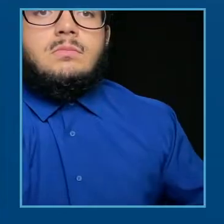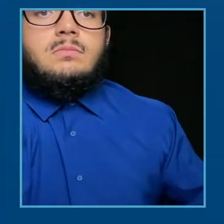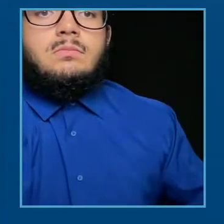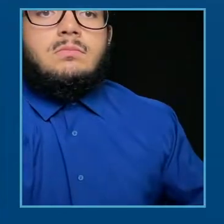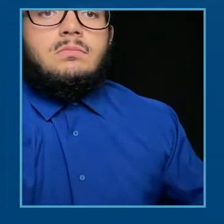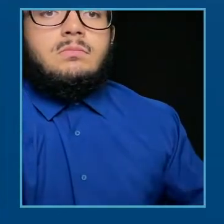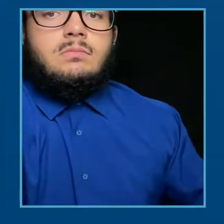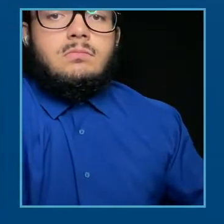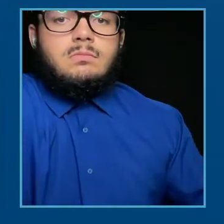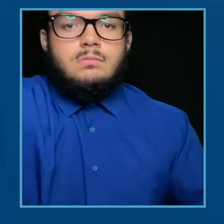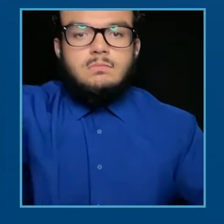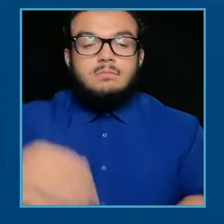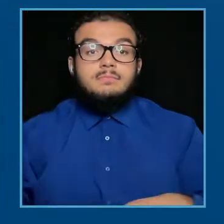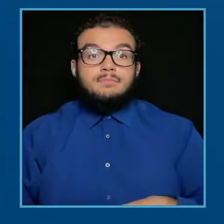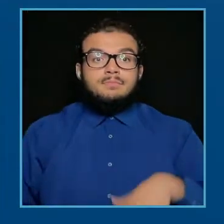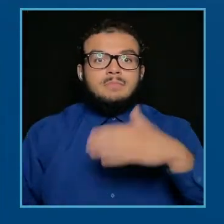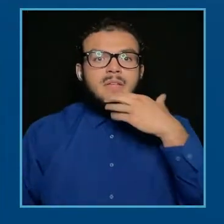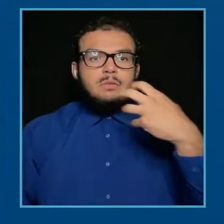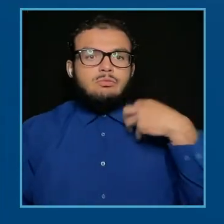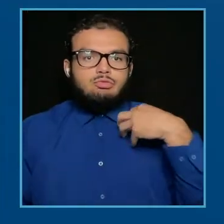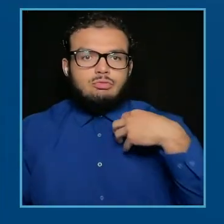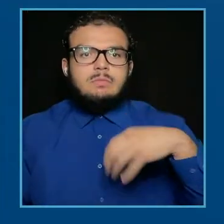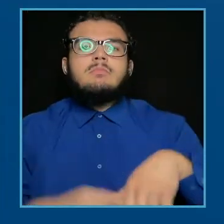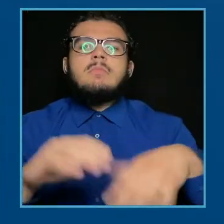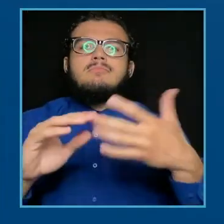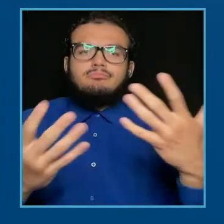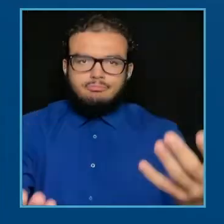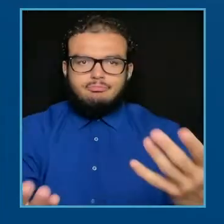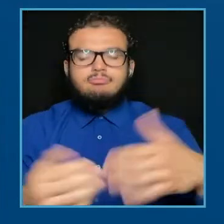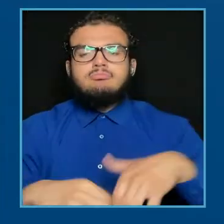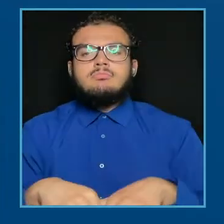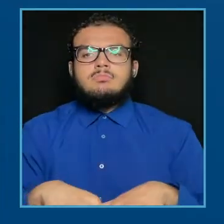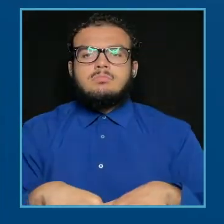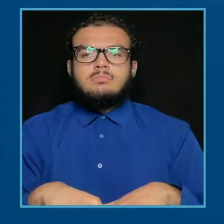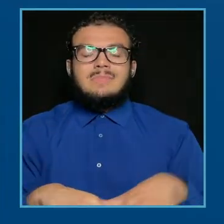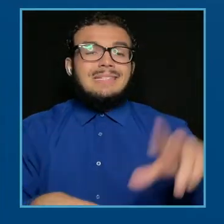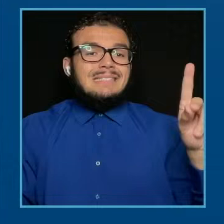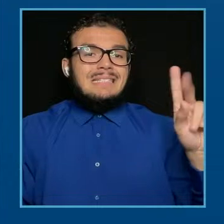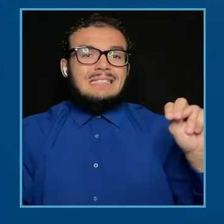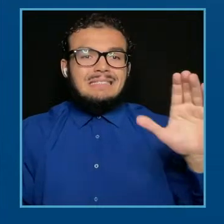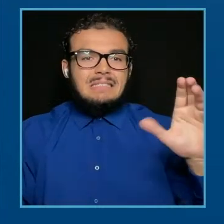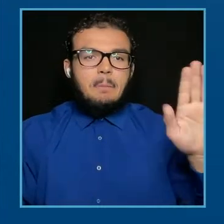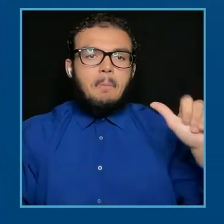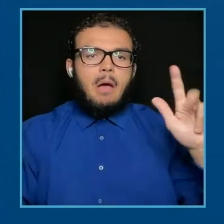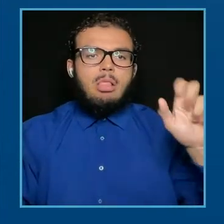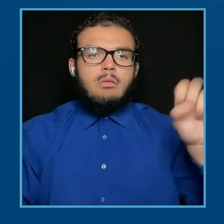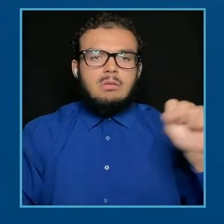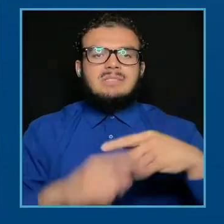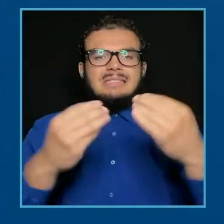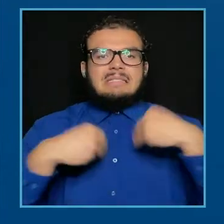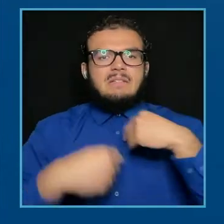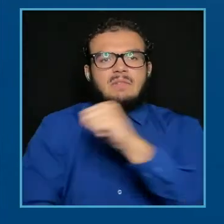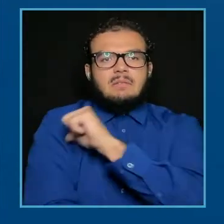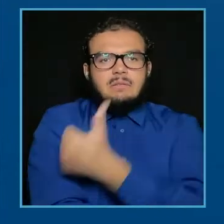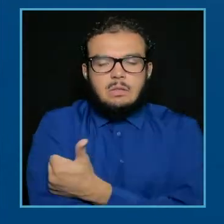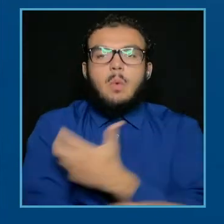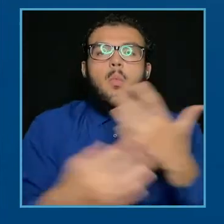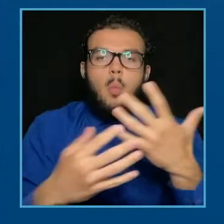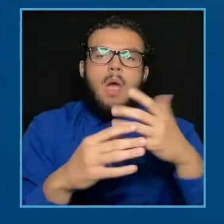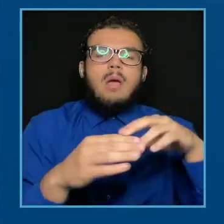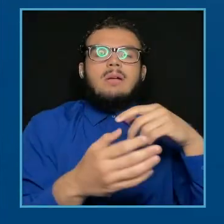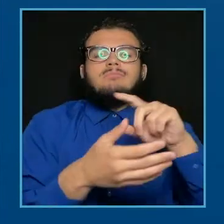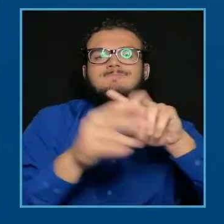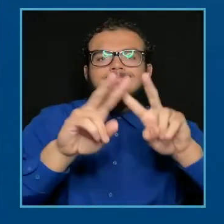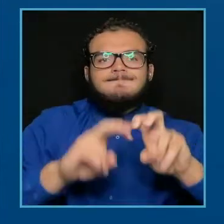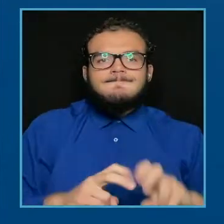Thank you, Chair. Parties and members of the committee. The DNC's bylaws vest this committee with the authority to determine the validity of the credentials of those elected